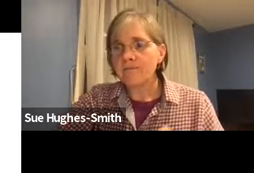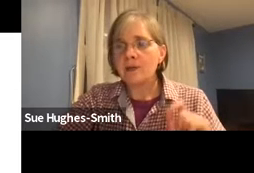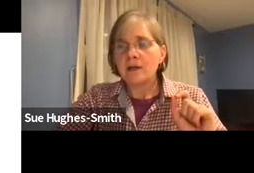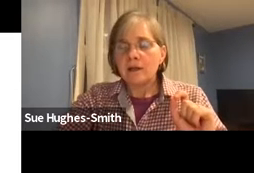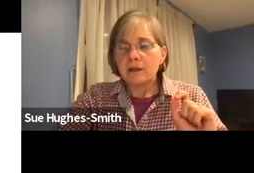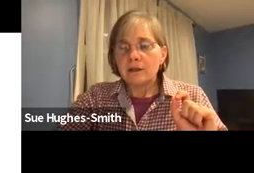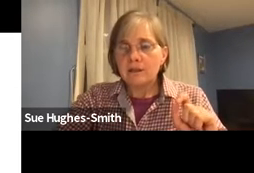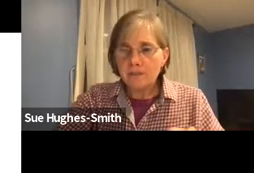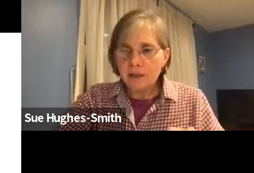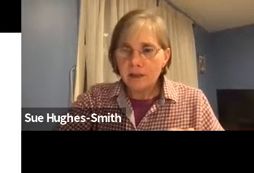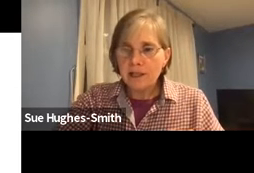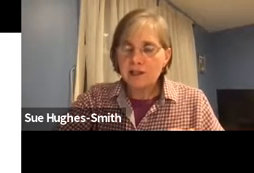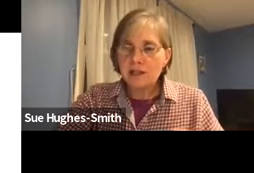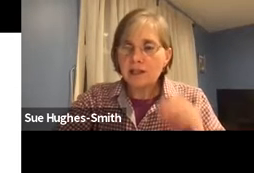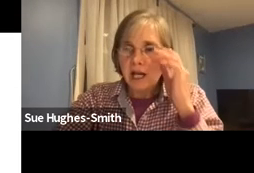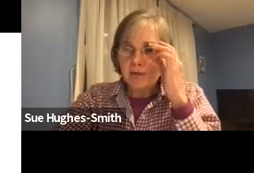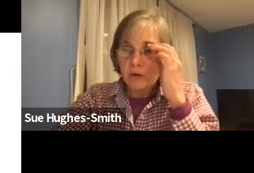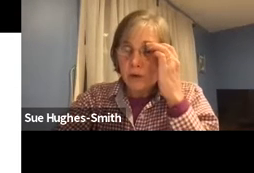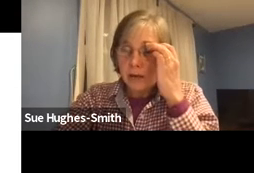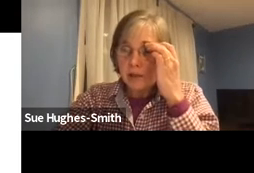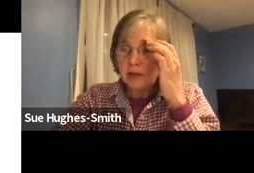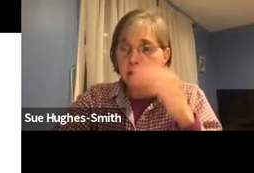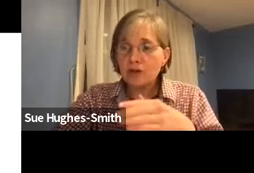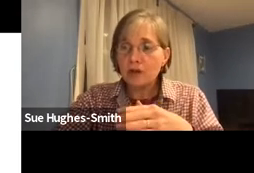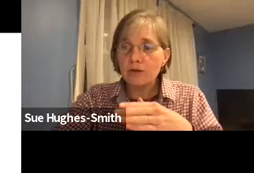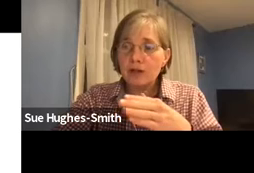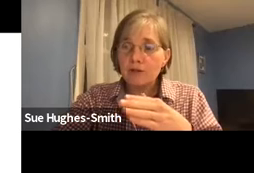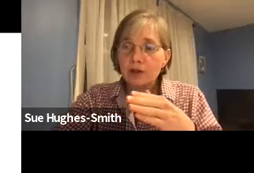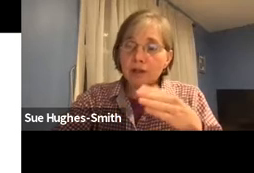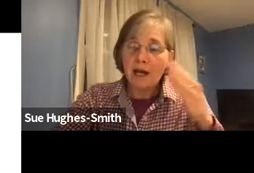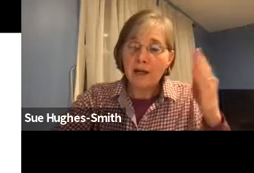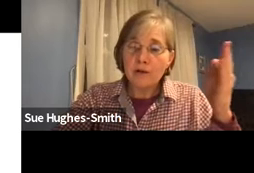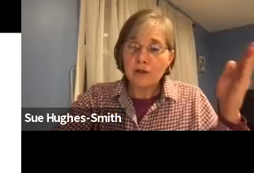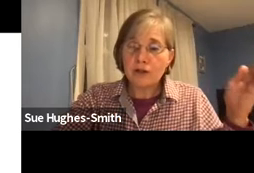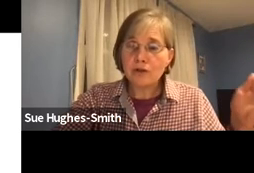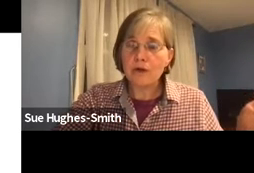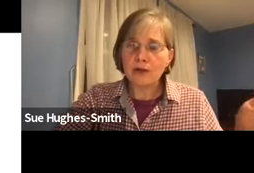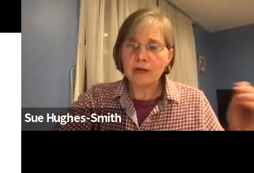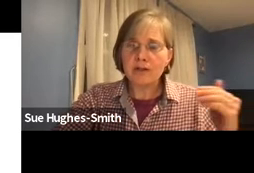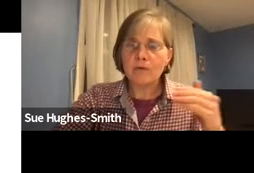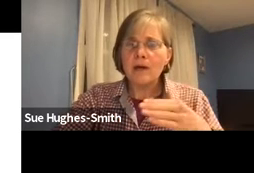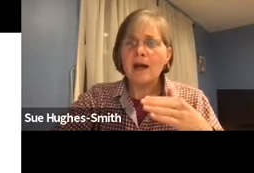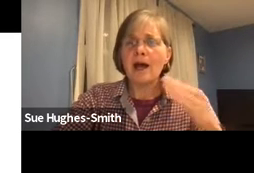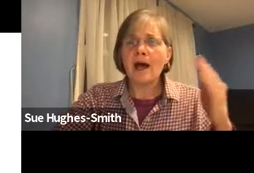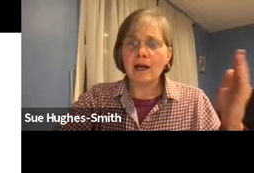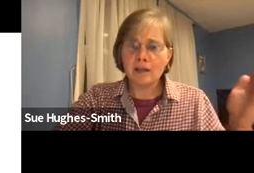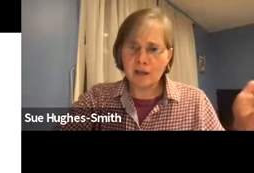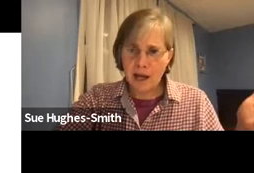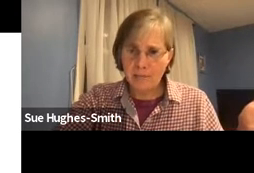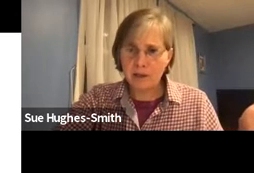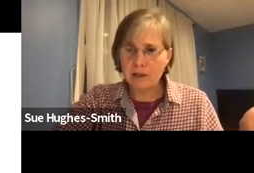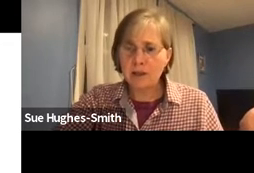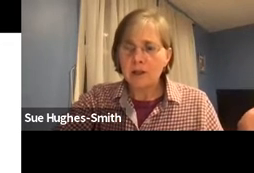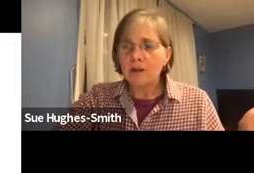going. Typically in CCA programs, administrators have looked at historic rates. Well, what